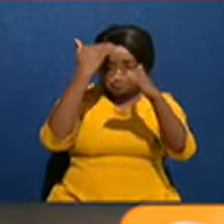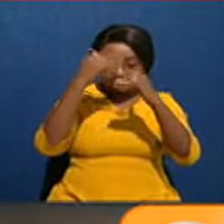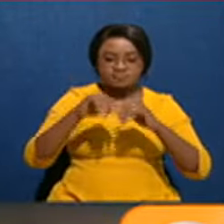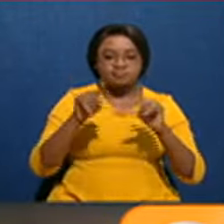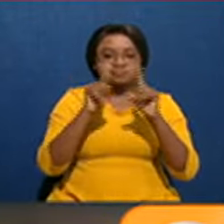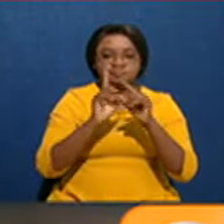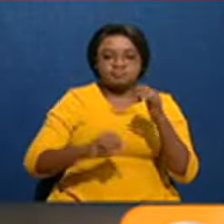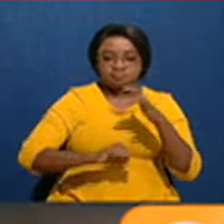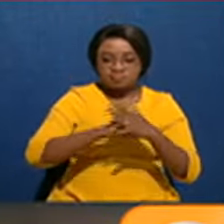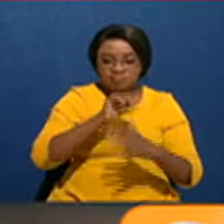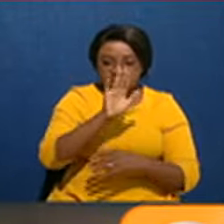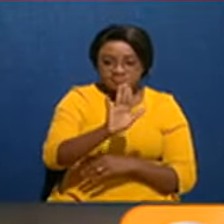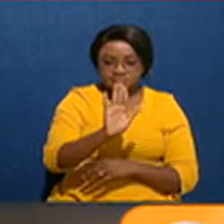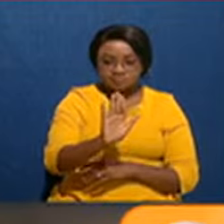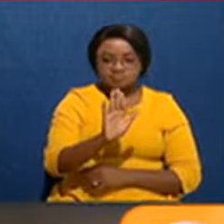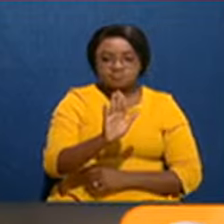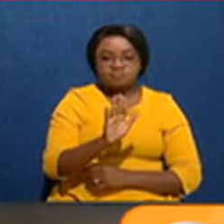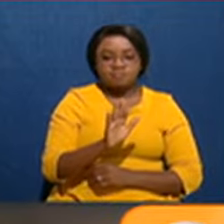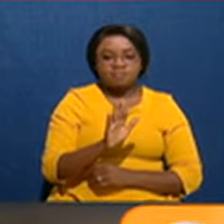time take care of their